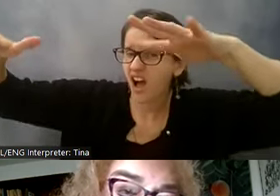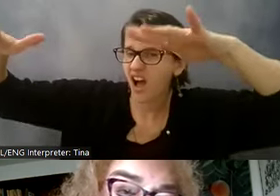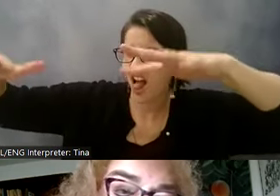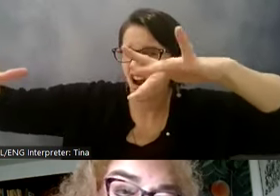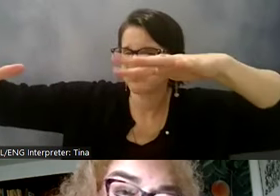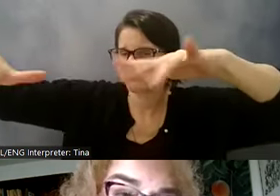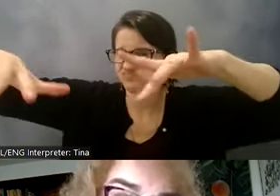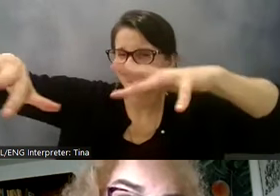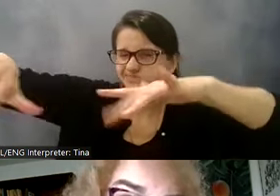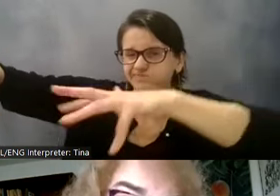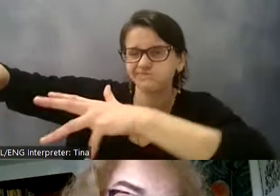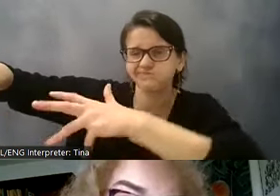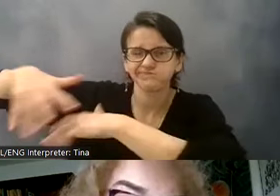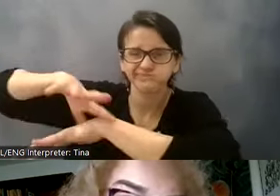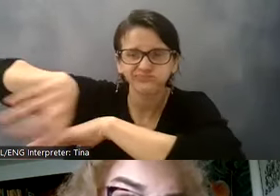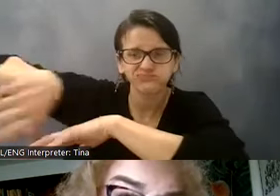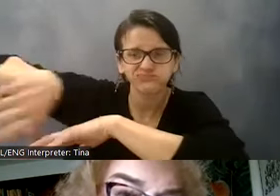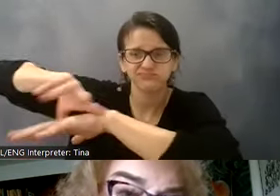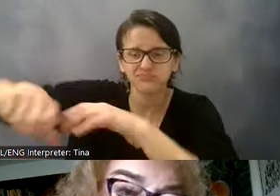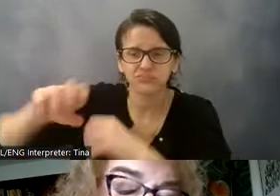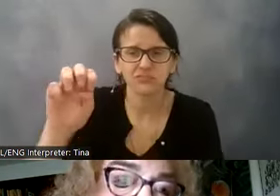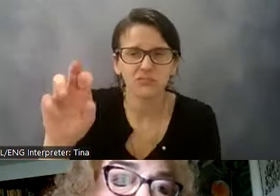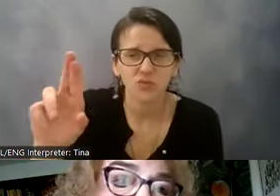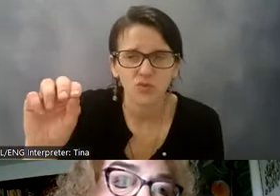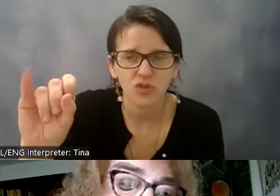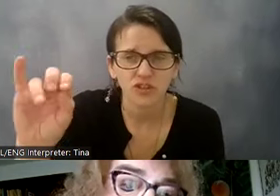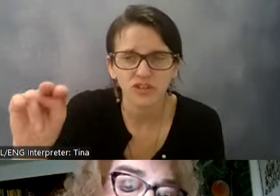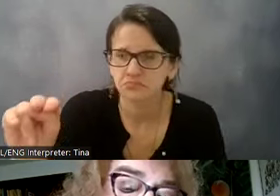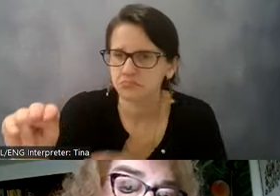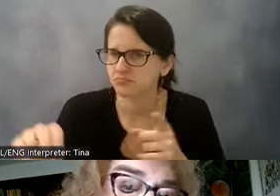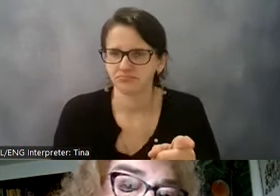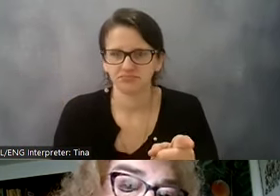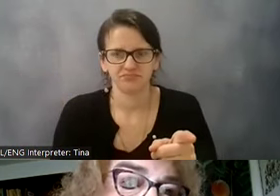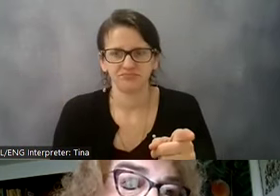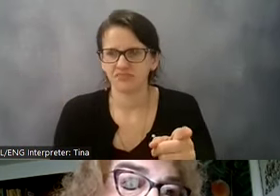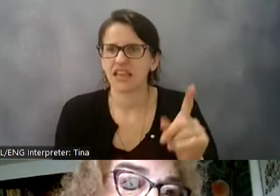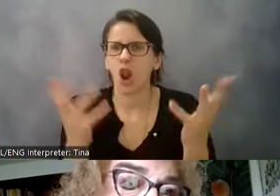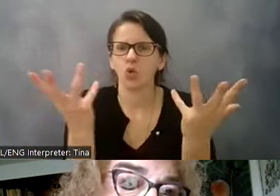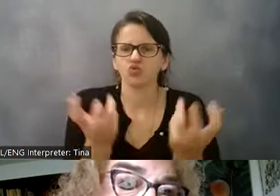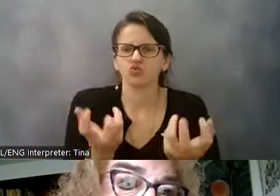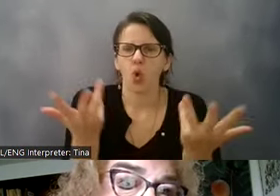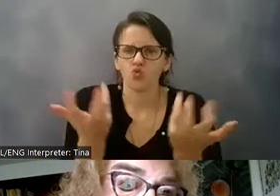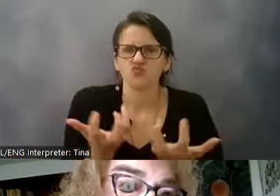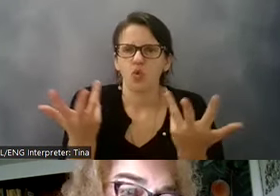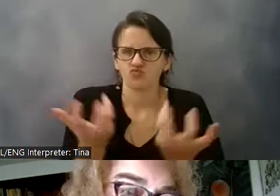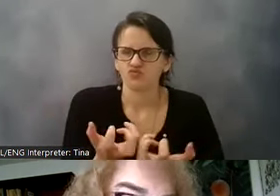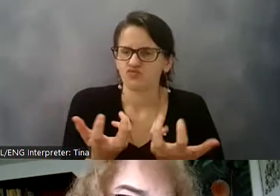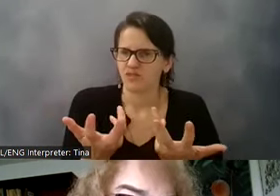erosion. They're able to infiltrate big quantities of water in short periods of